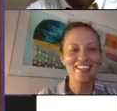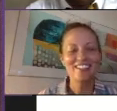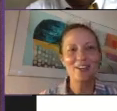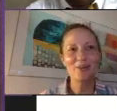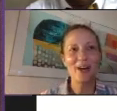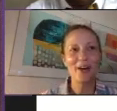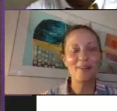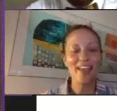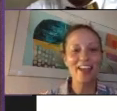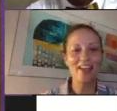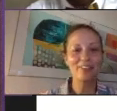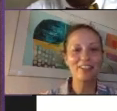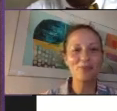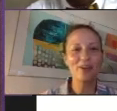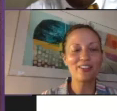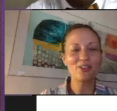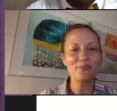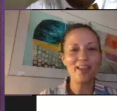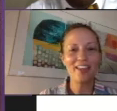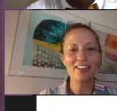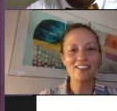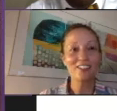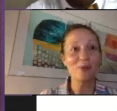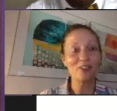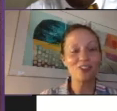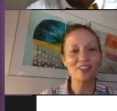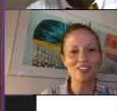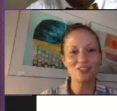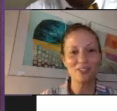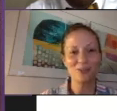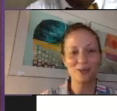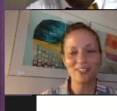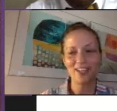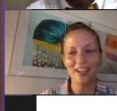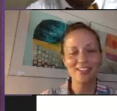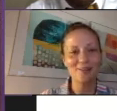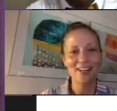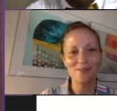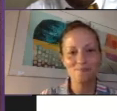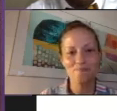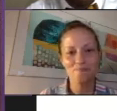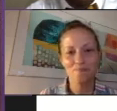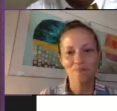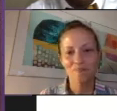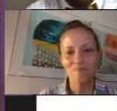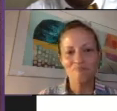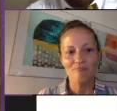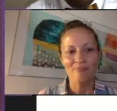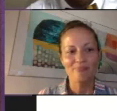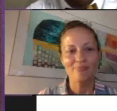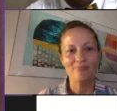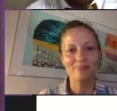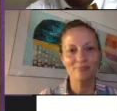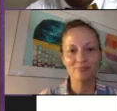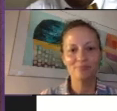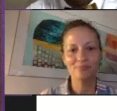idea. So, and I believe Will, you made some original instruments for us tonight. Is that right? I did